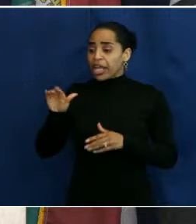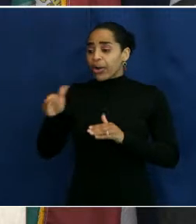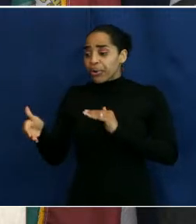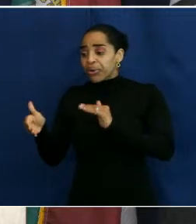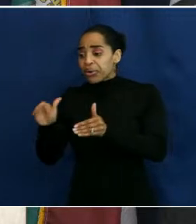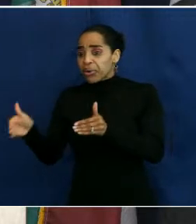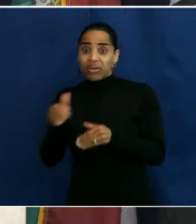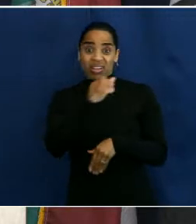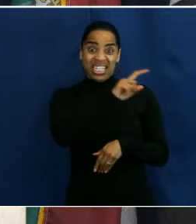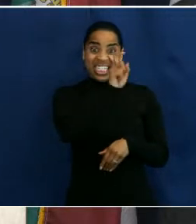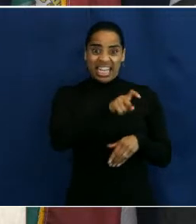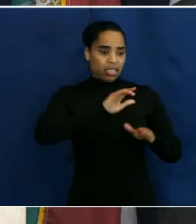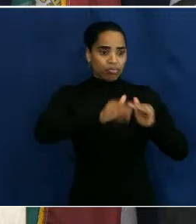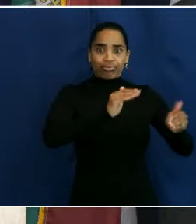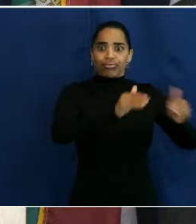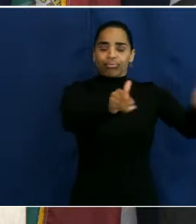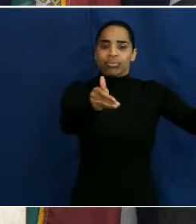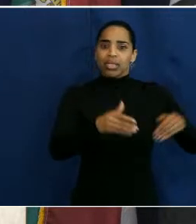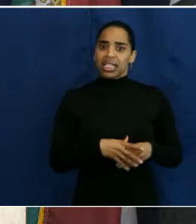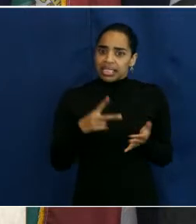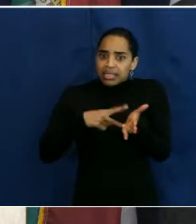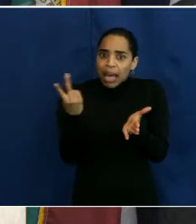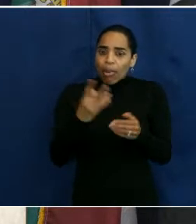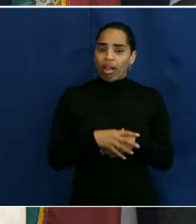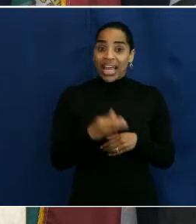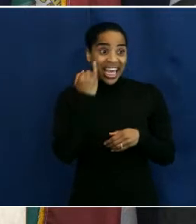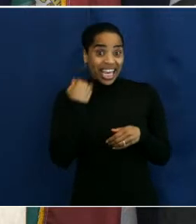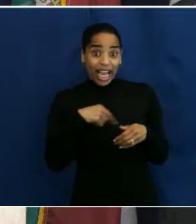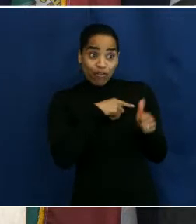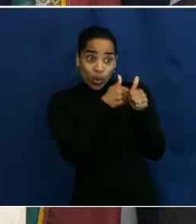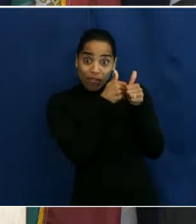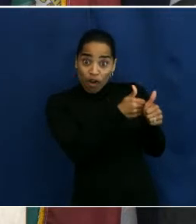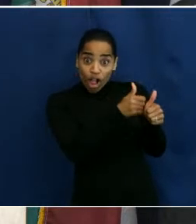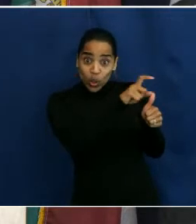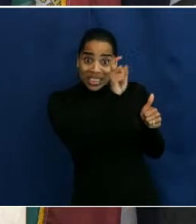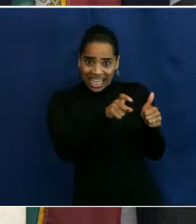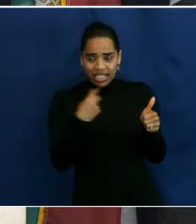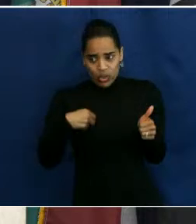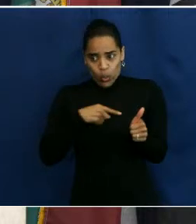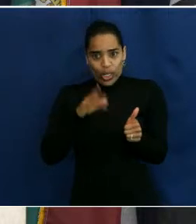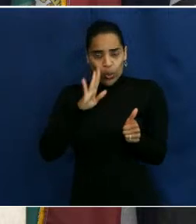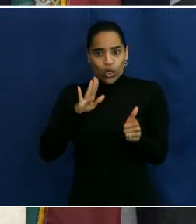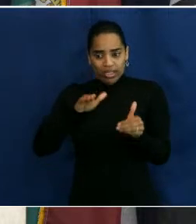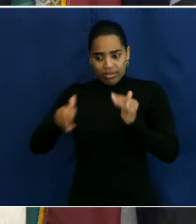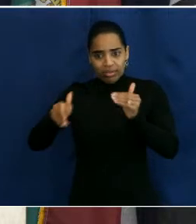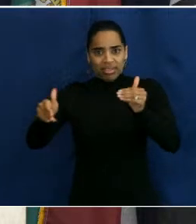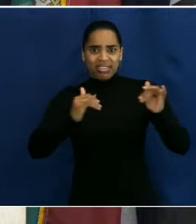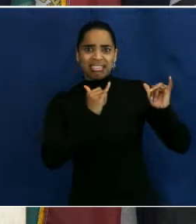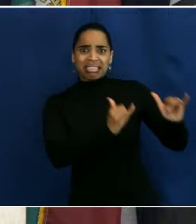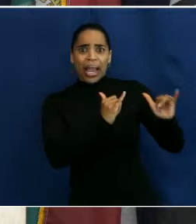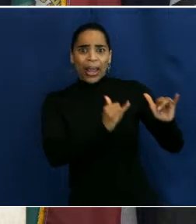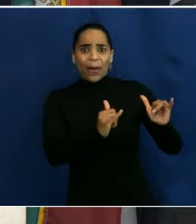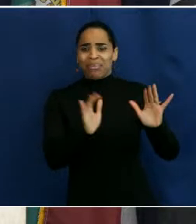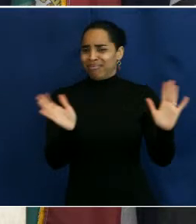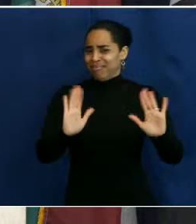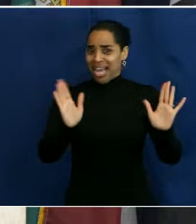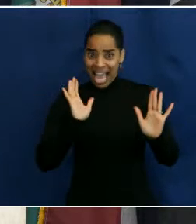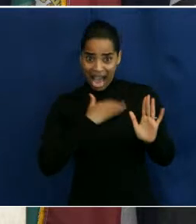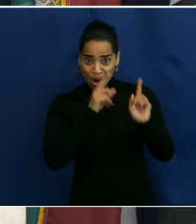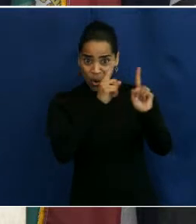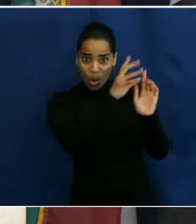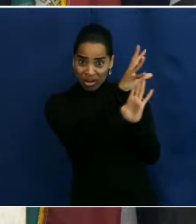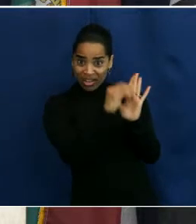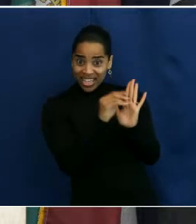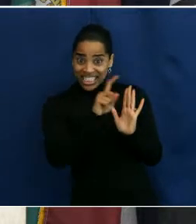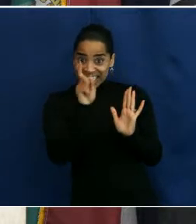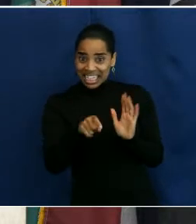had followed the model of Texas, we would have almost twice as many dead San Diegans. So I don't think Texas is a model that